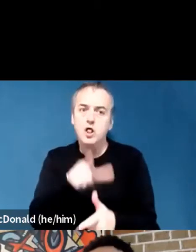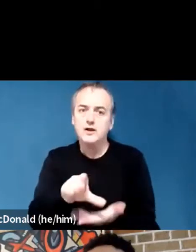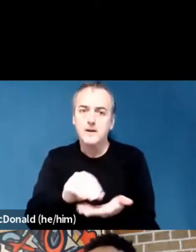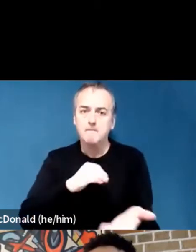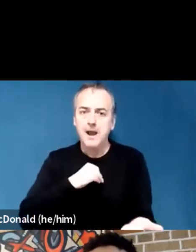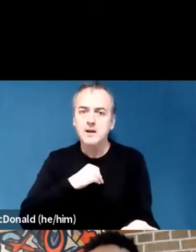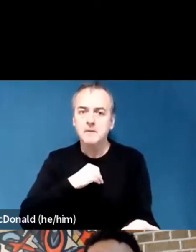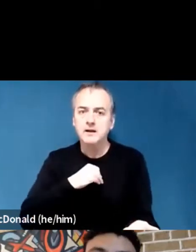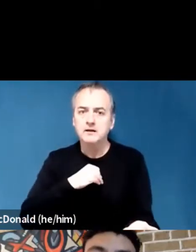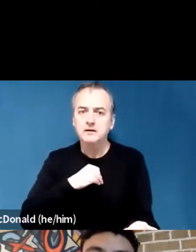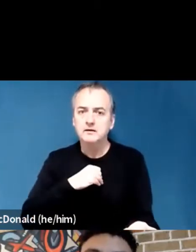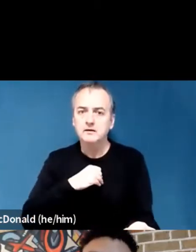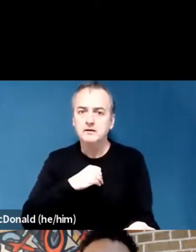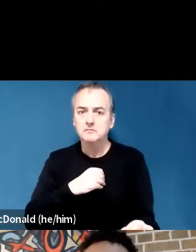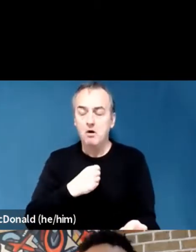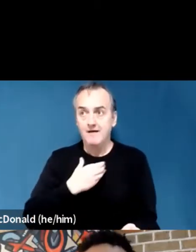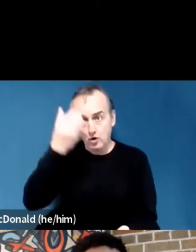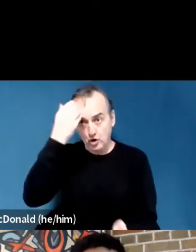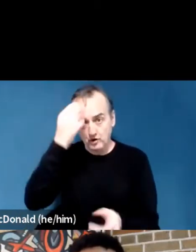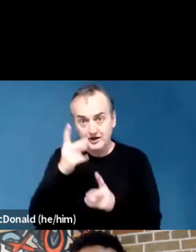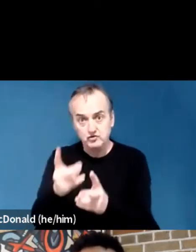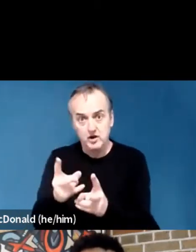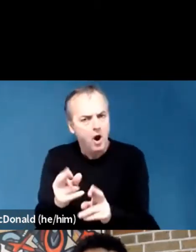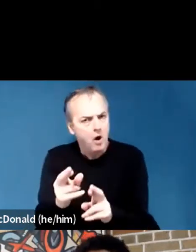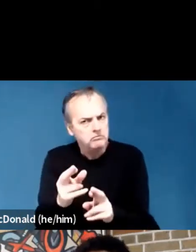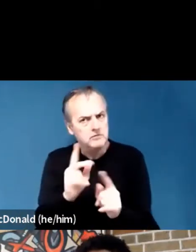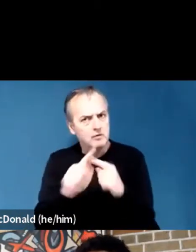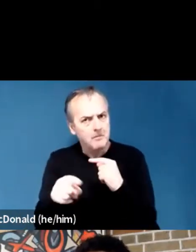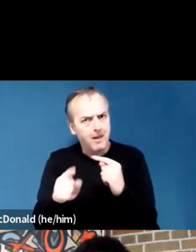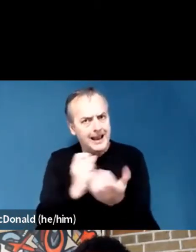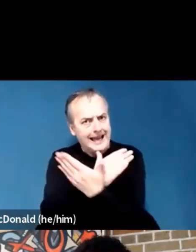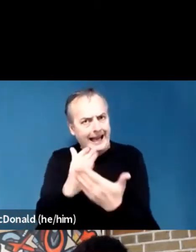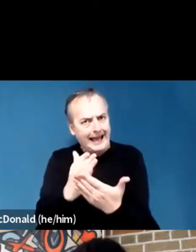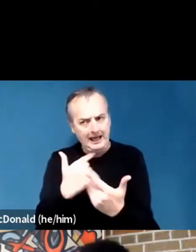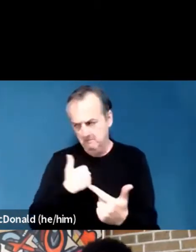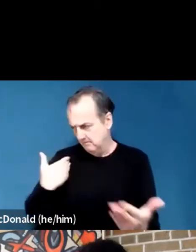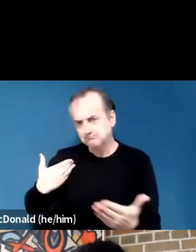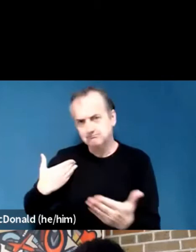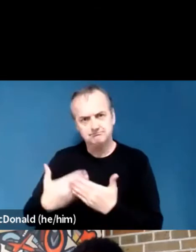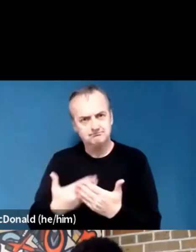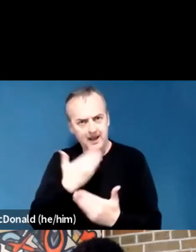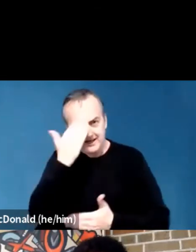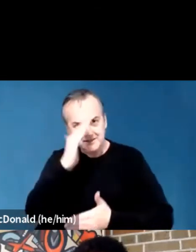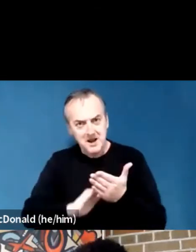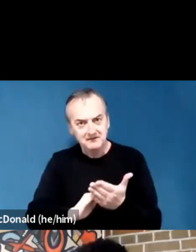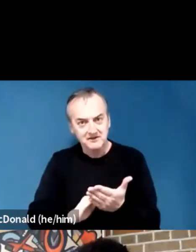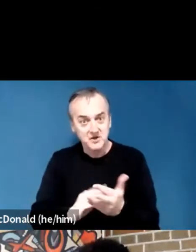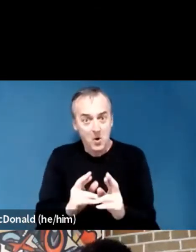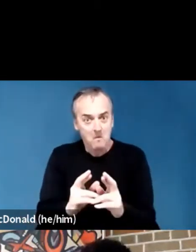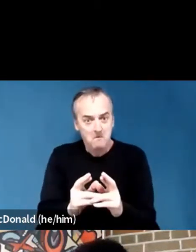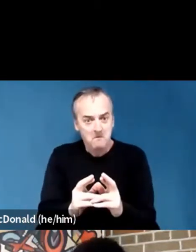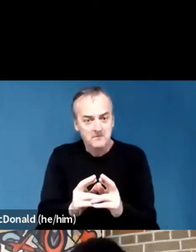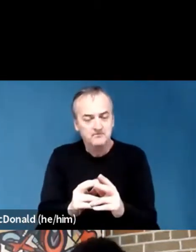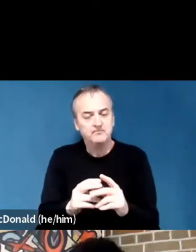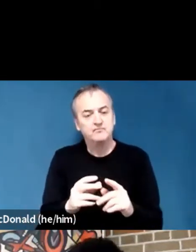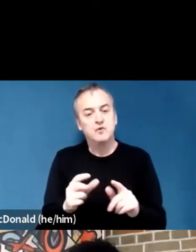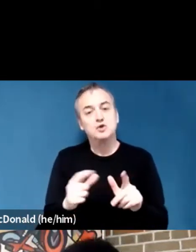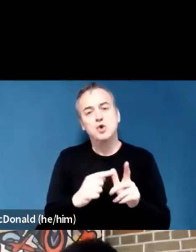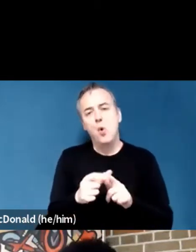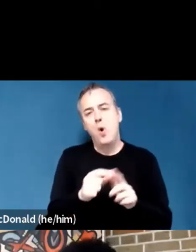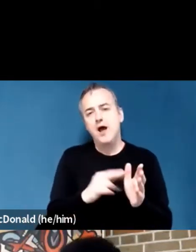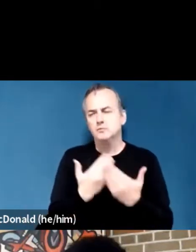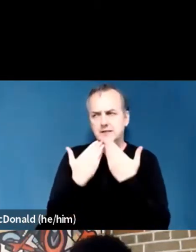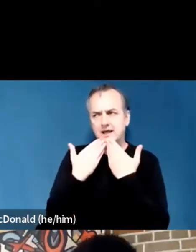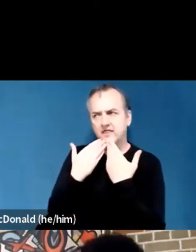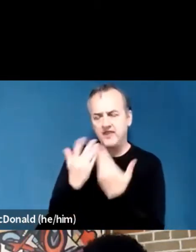so intimidating. So I hope that answers the question. but yeah. Amazing. Yeah, no, it really does. It does. Thank you,